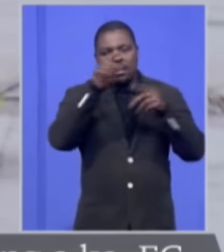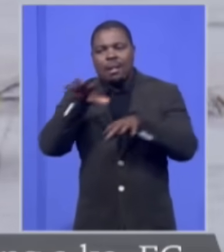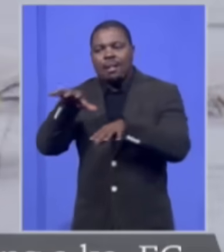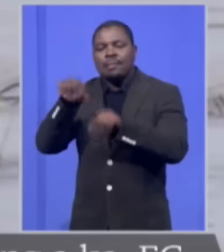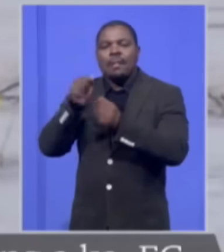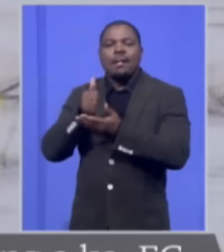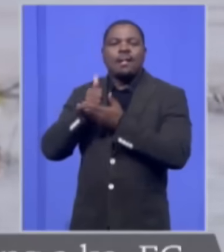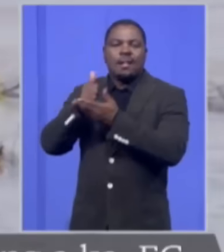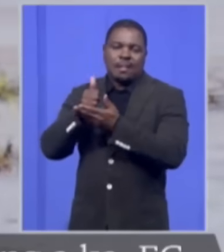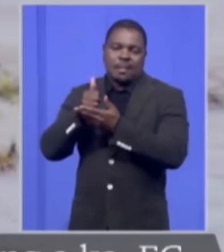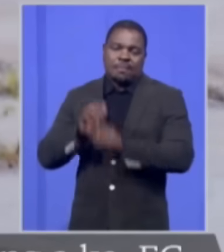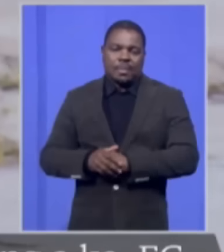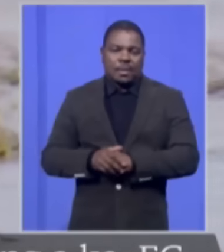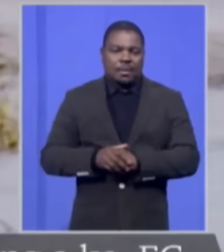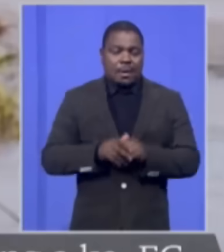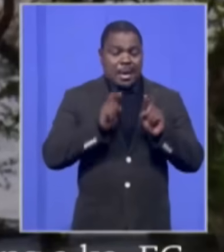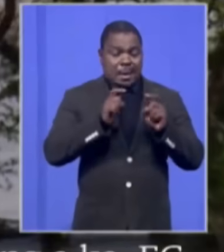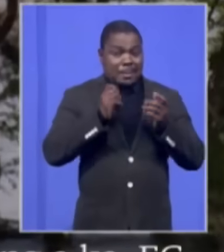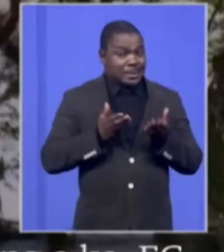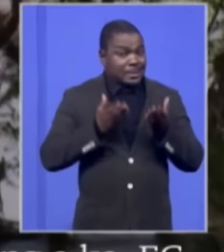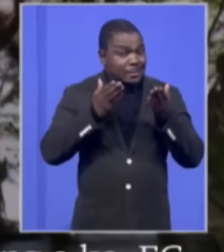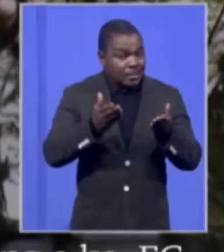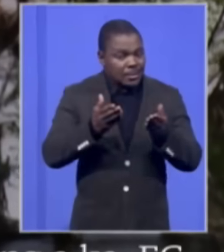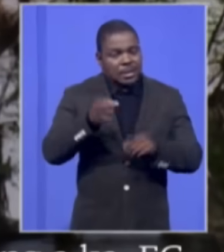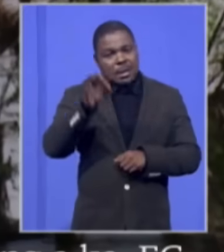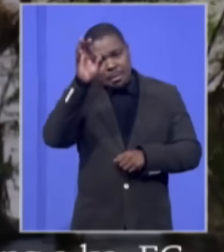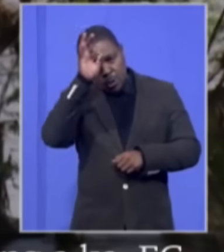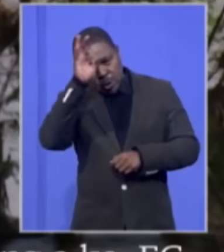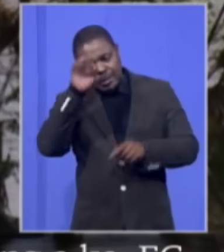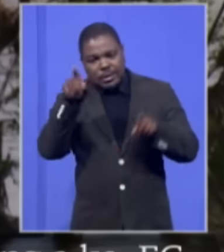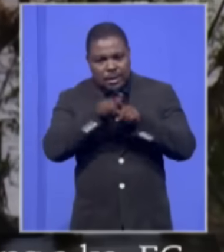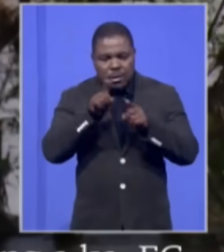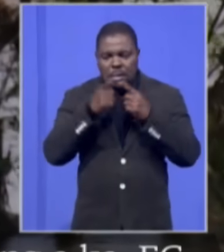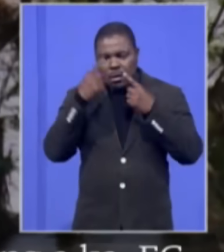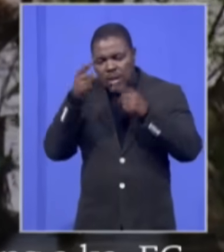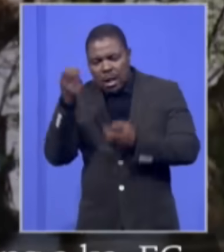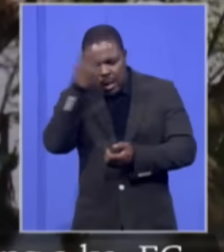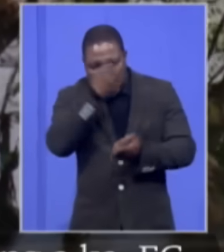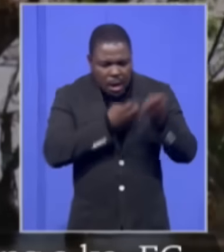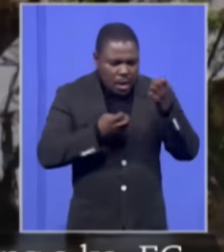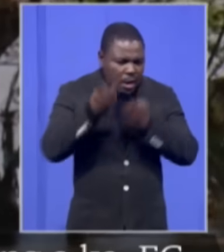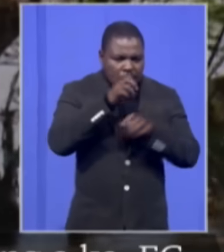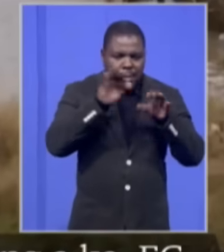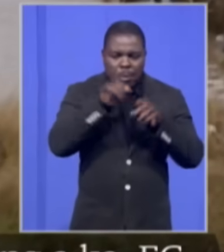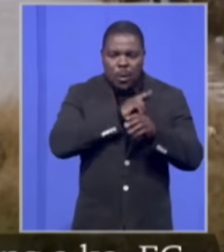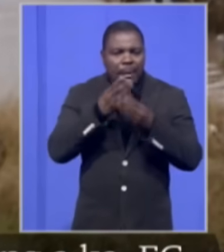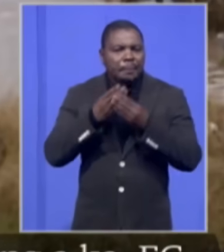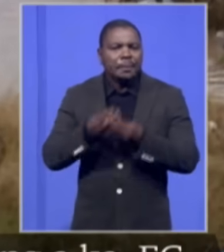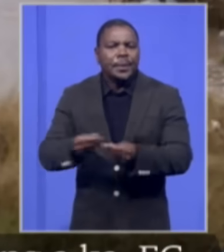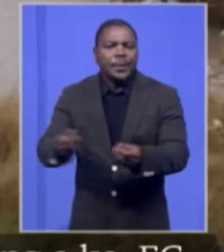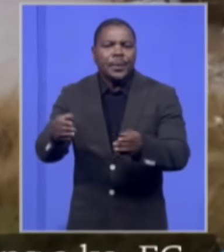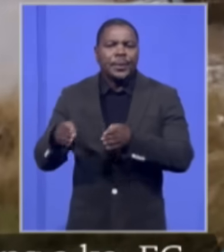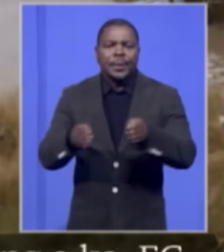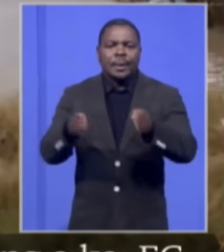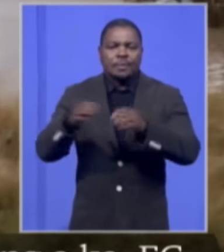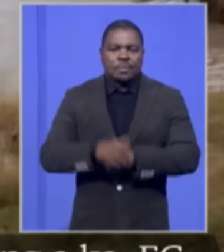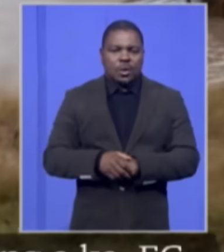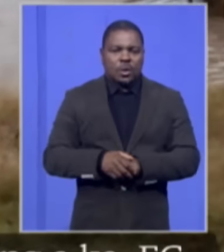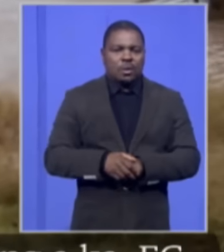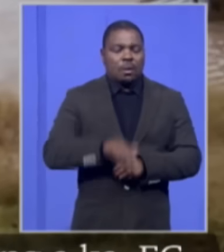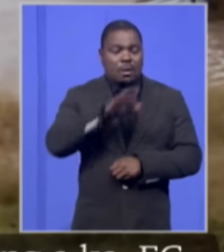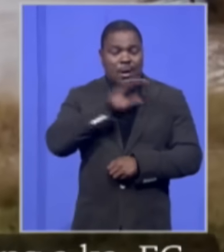le hono. Ba ditirelo tša tšhoganetšo le maphodisa ba tšwela pele go nyaka batho bao ba nweletšego. Mokhanselara Unathi